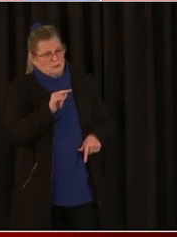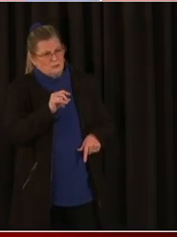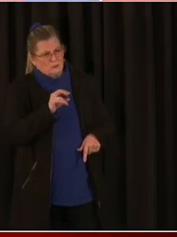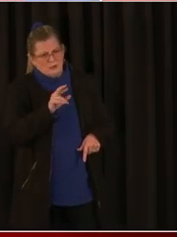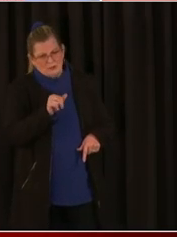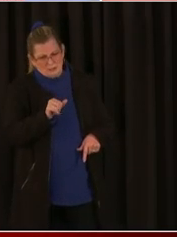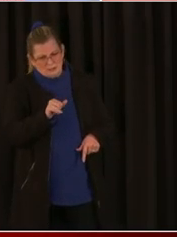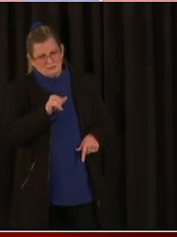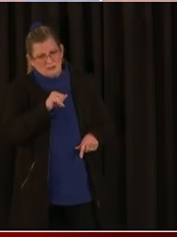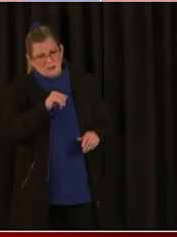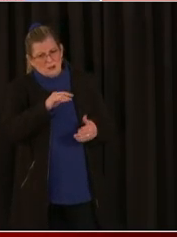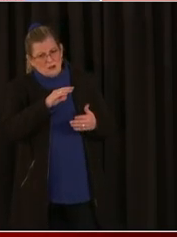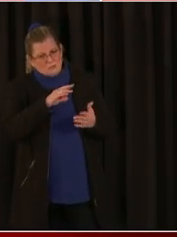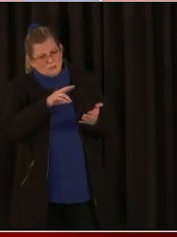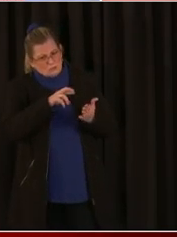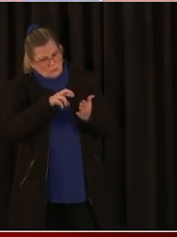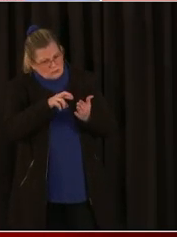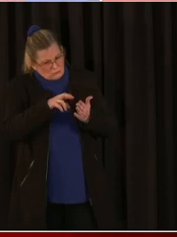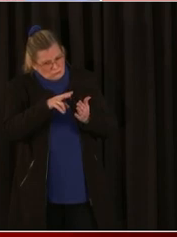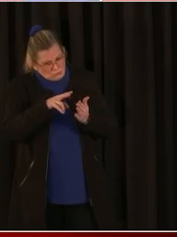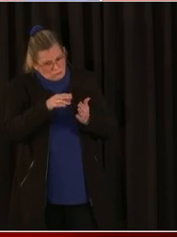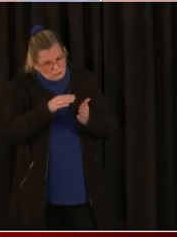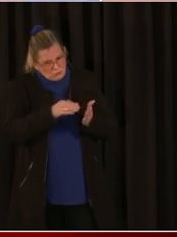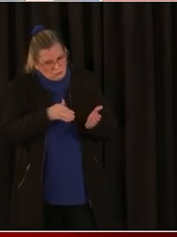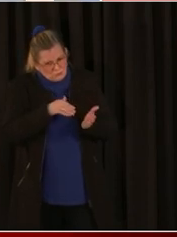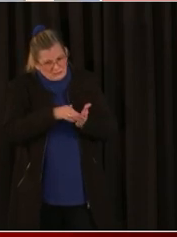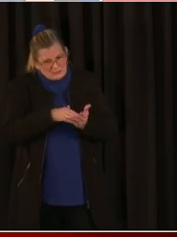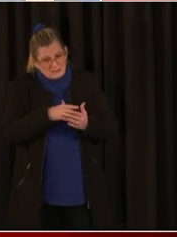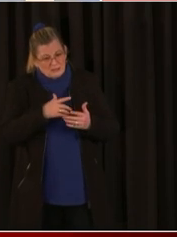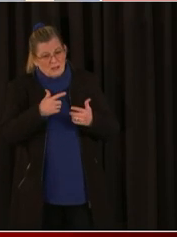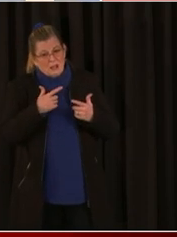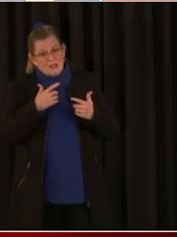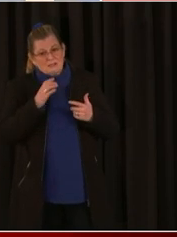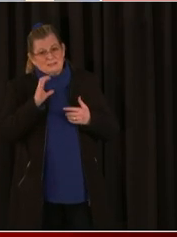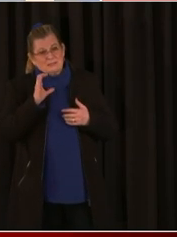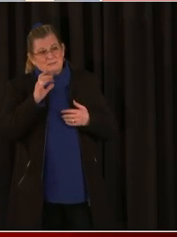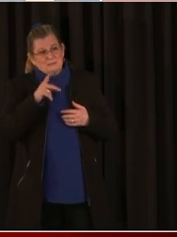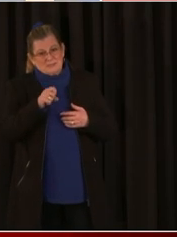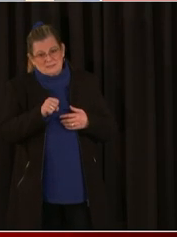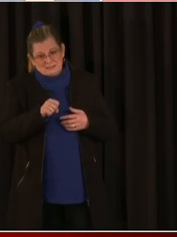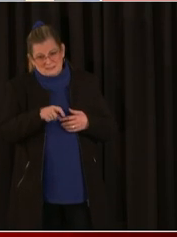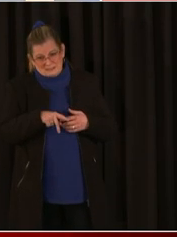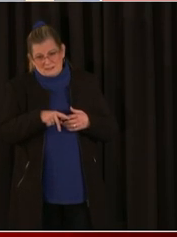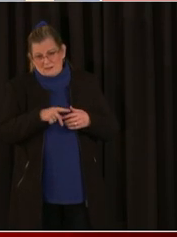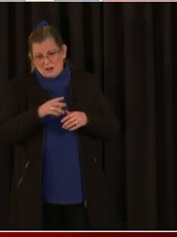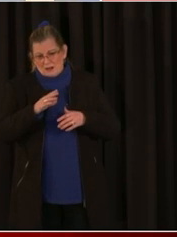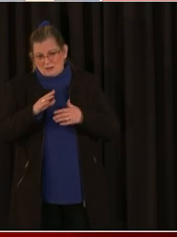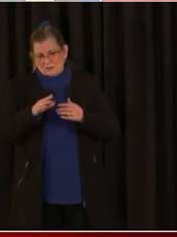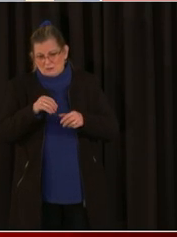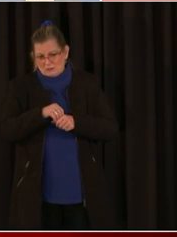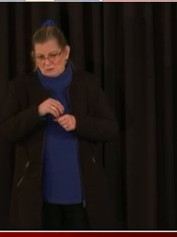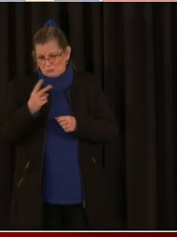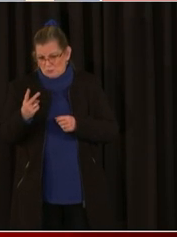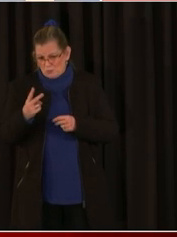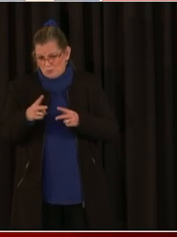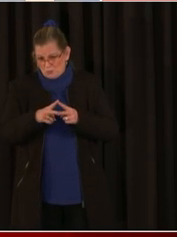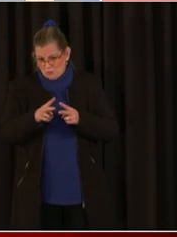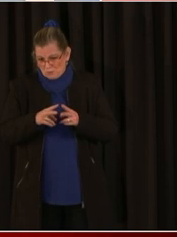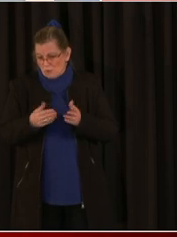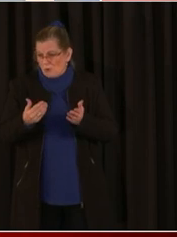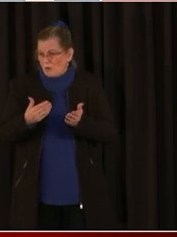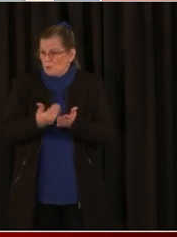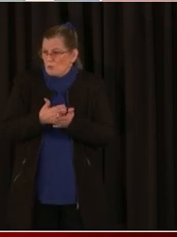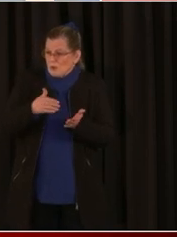ruled what I would read as largely in DCPS's favor, cleared the way for you guys based on this to reopen